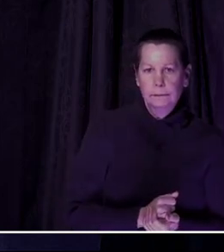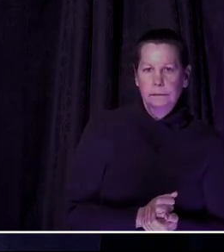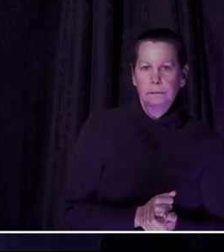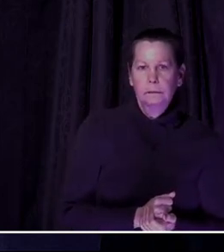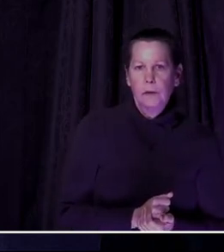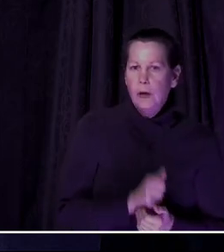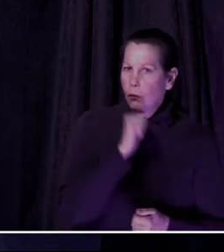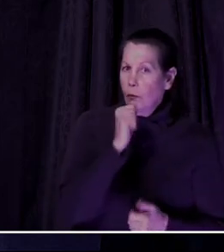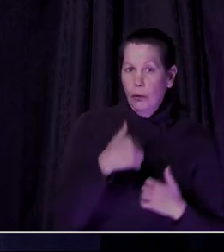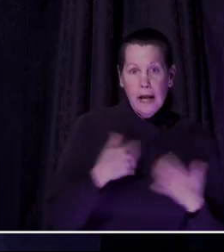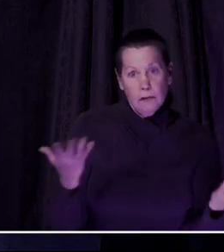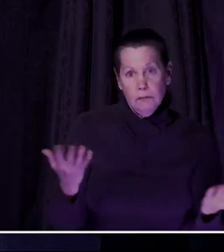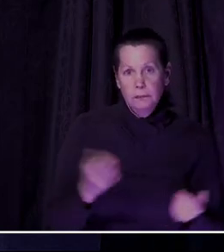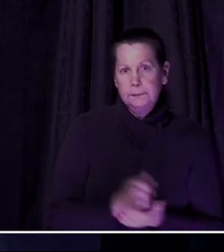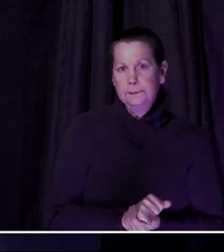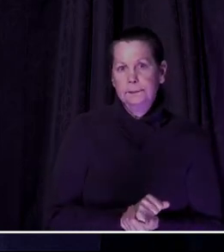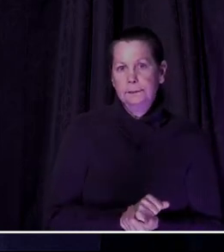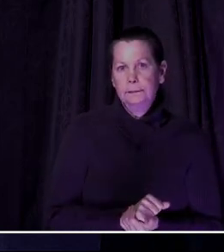We wouldn't.